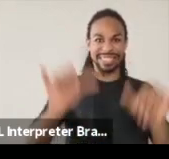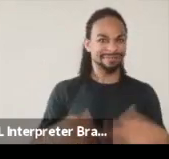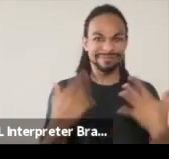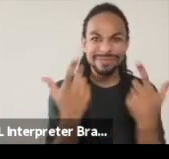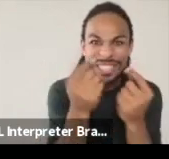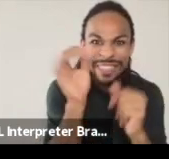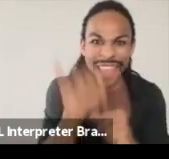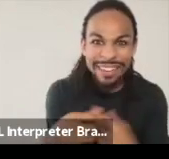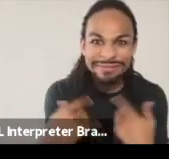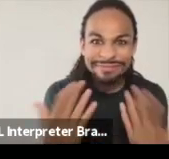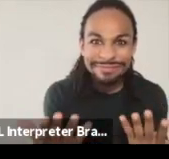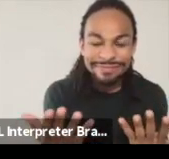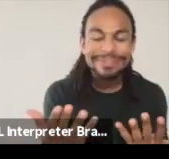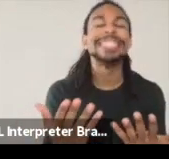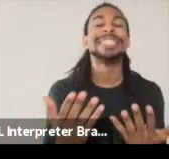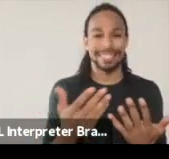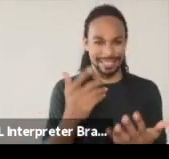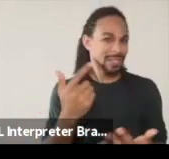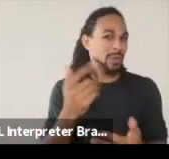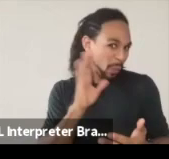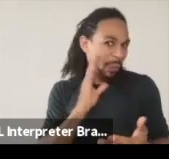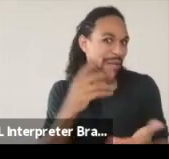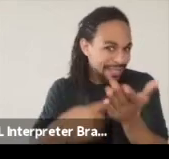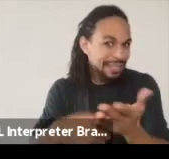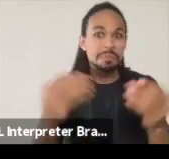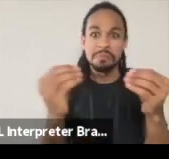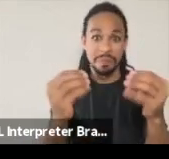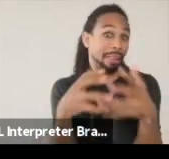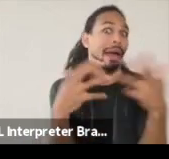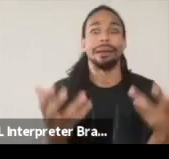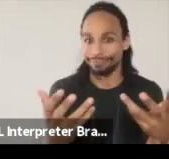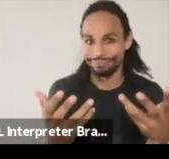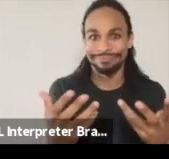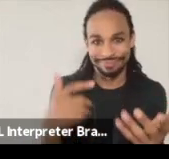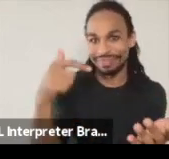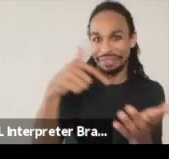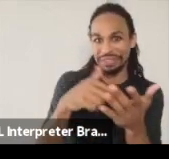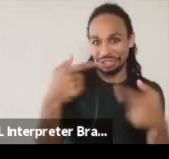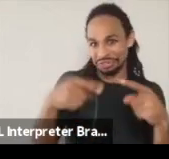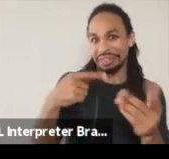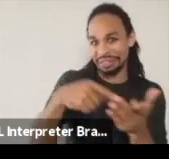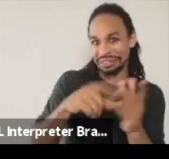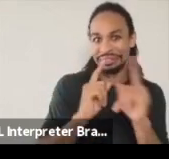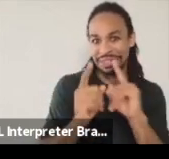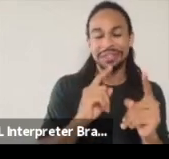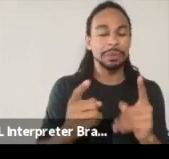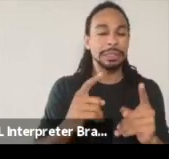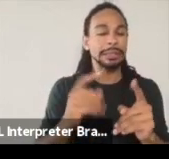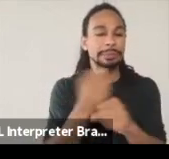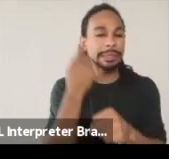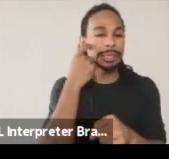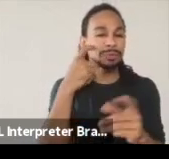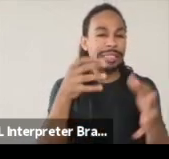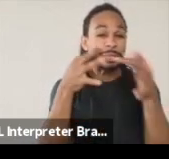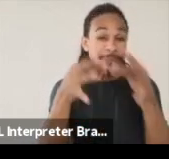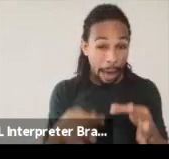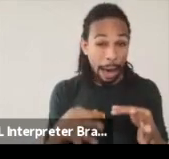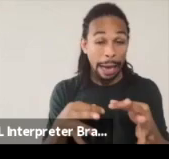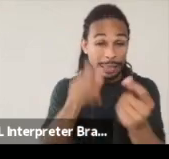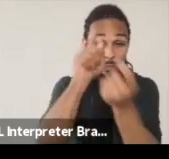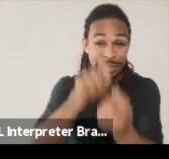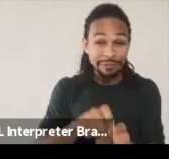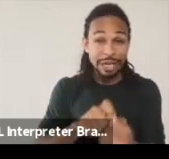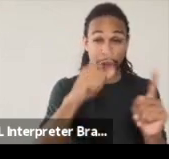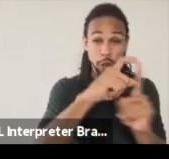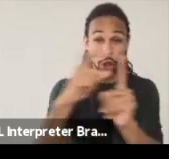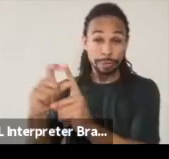talk about this a lot in this conversation. So it makes sense to define some of these concepts and terms.